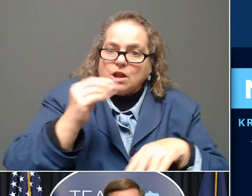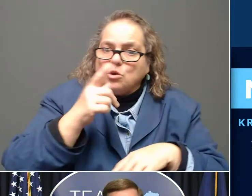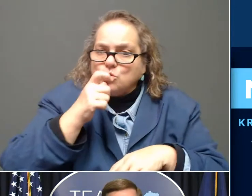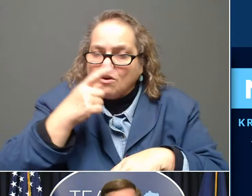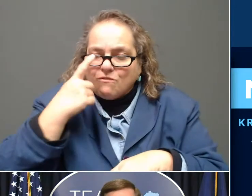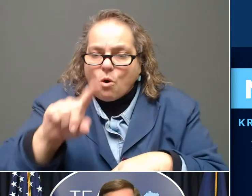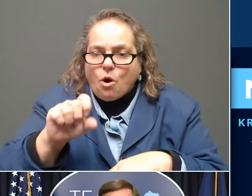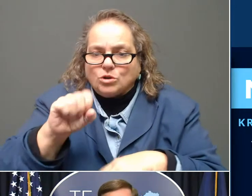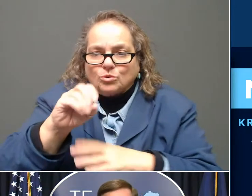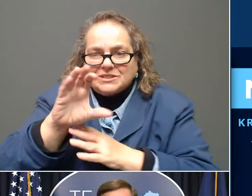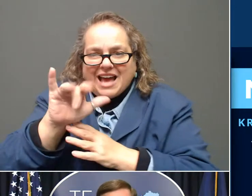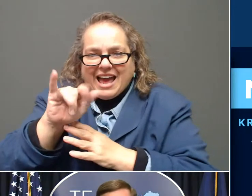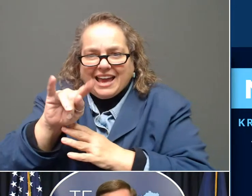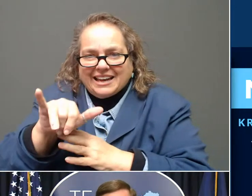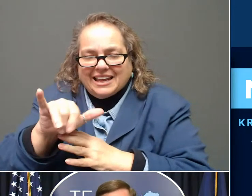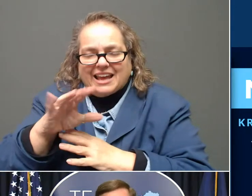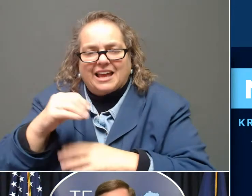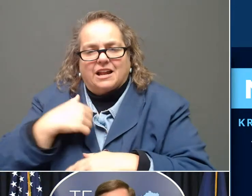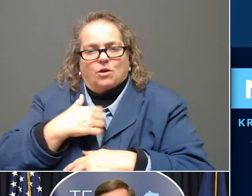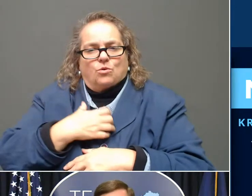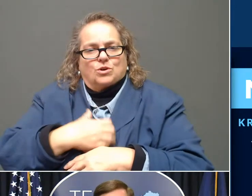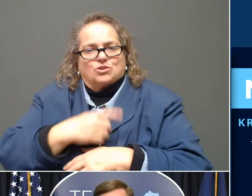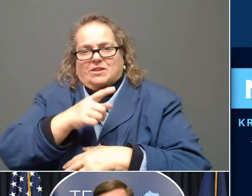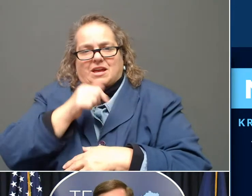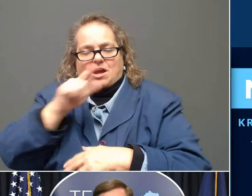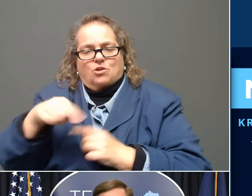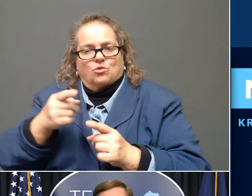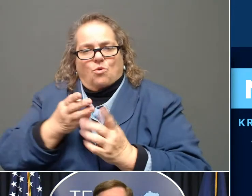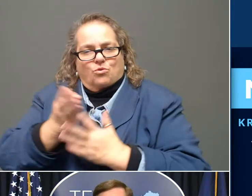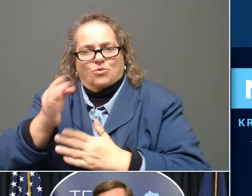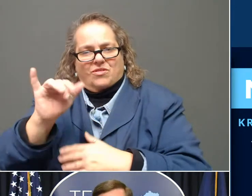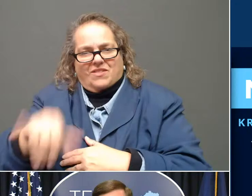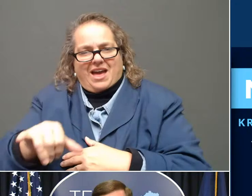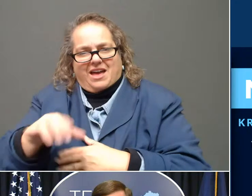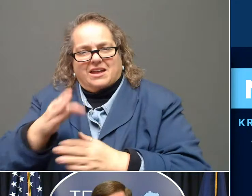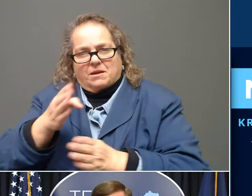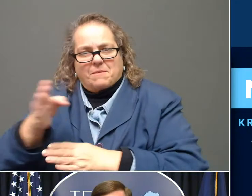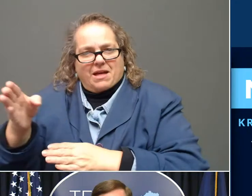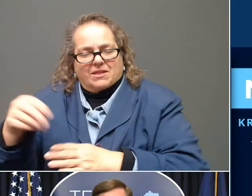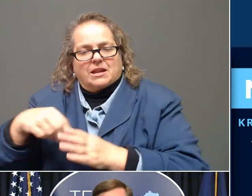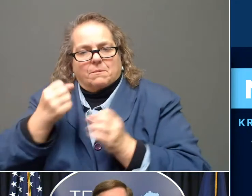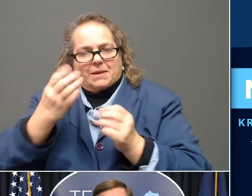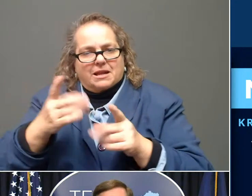the challenge of supply, of only having 67 or